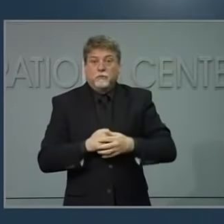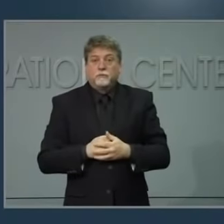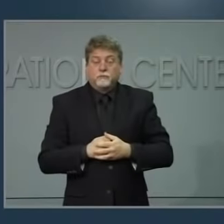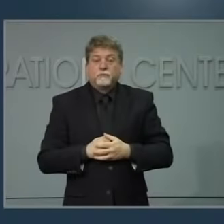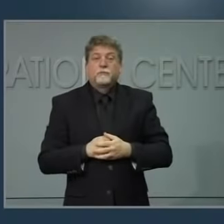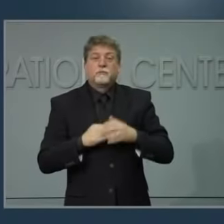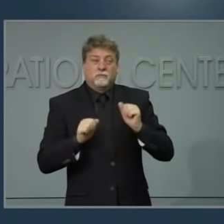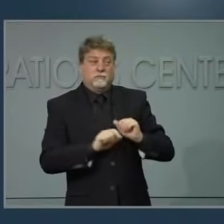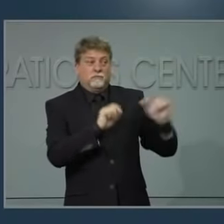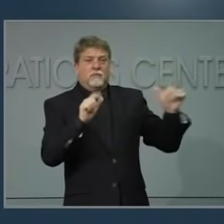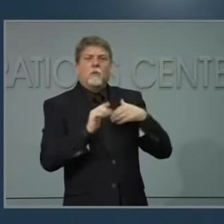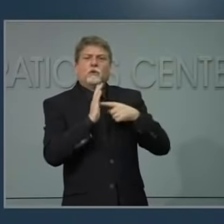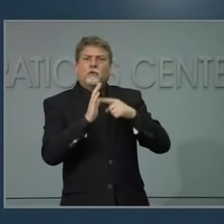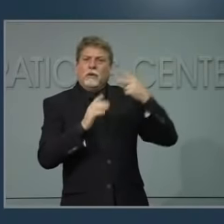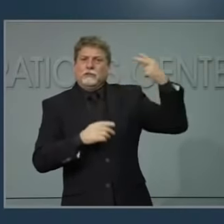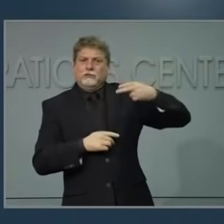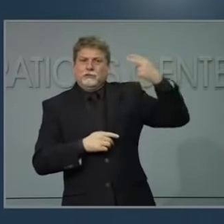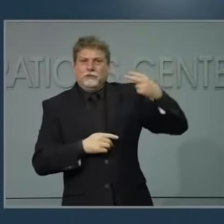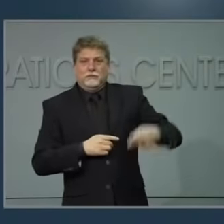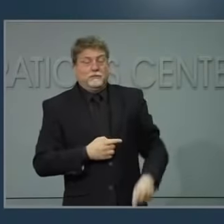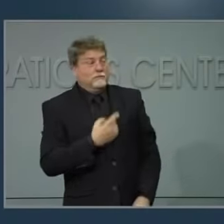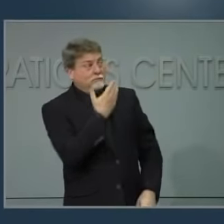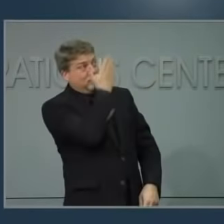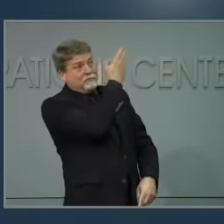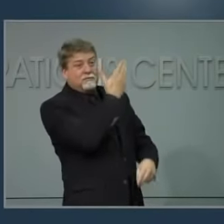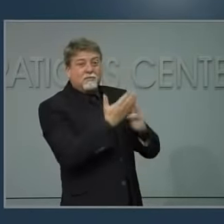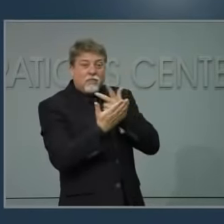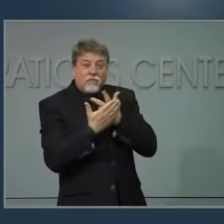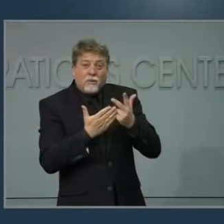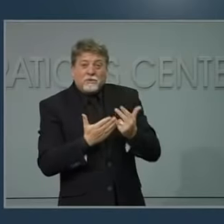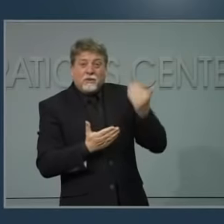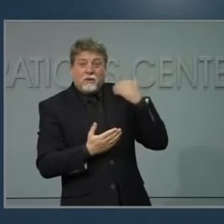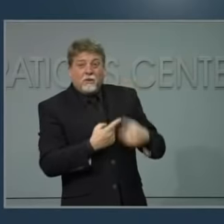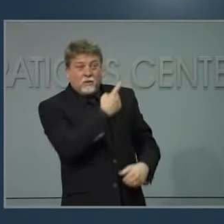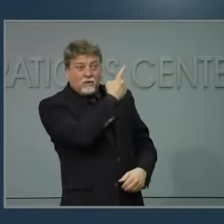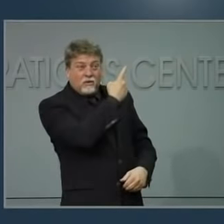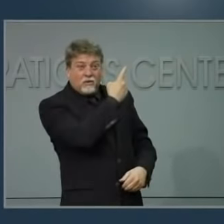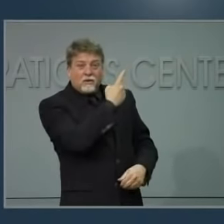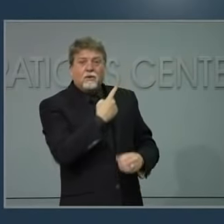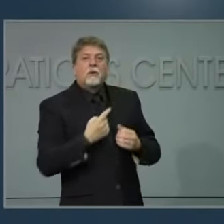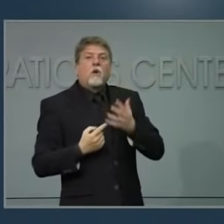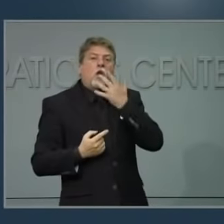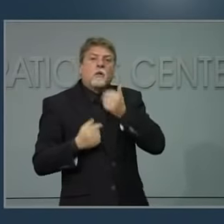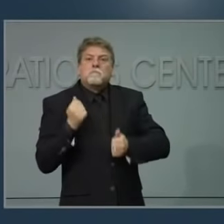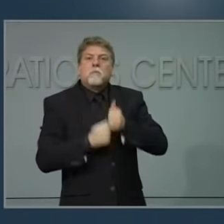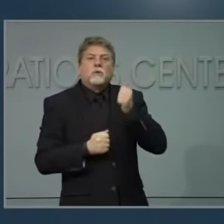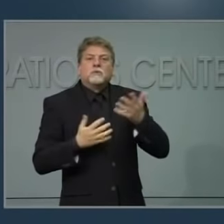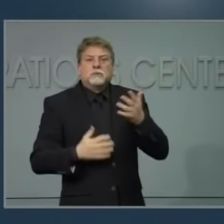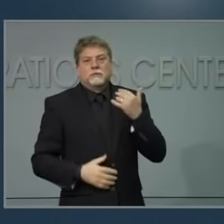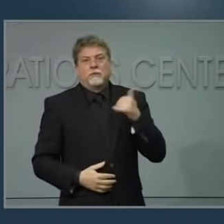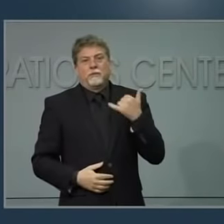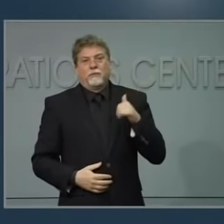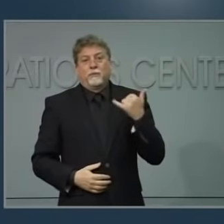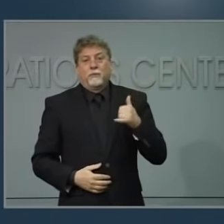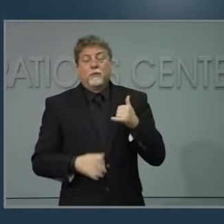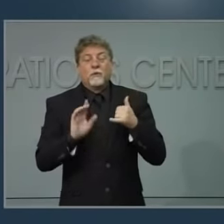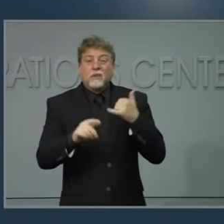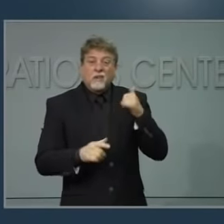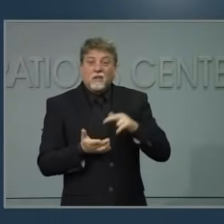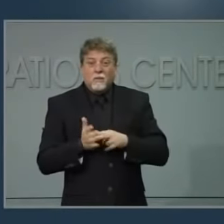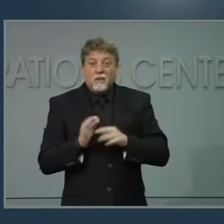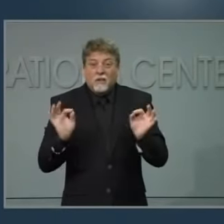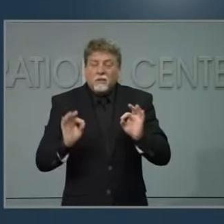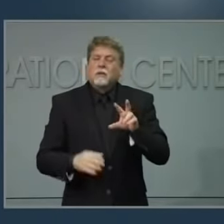map at the top is from just 3 weeks ago. There was a lot more yellow then. And remember, yellow still